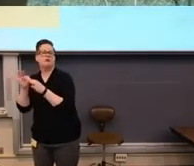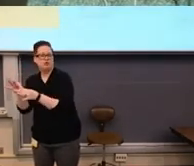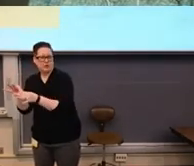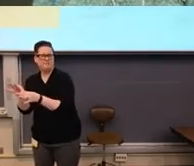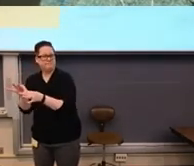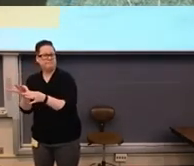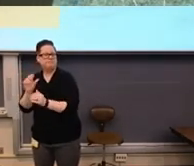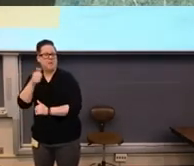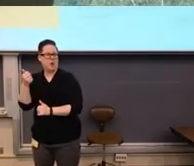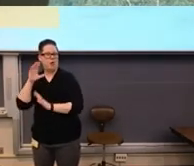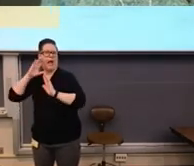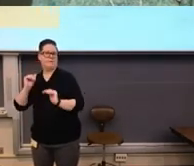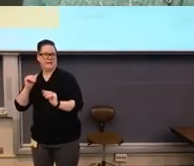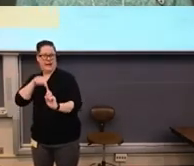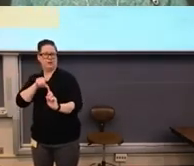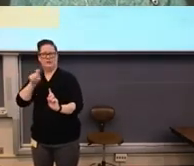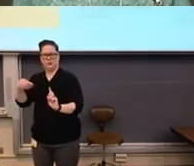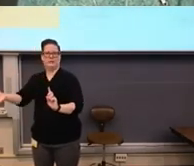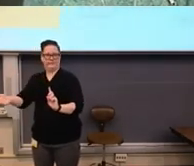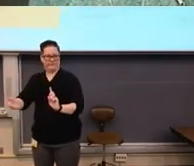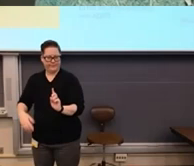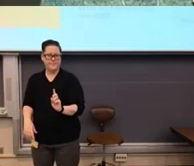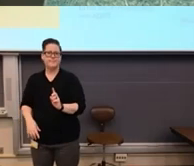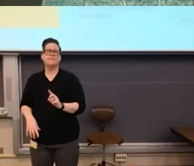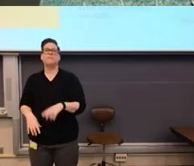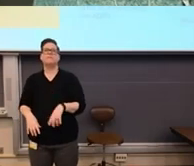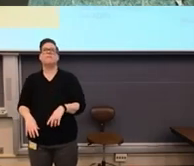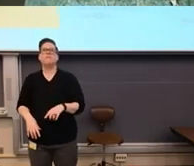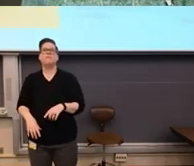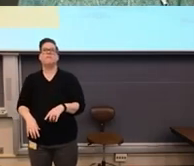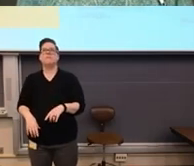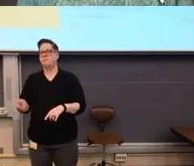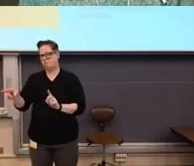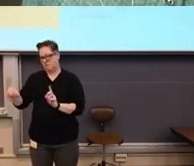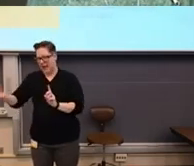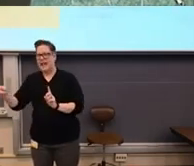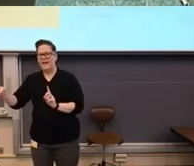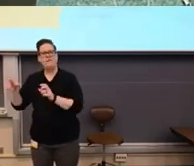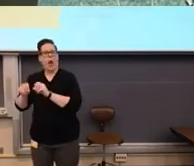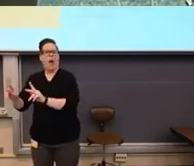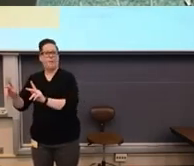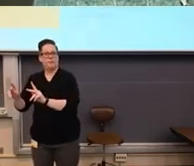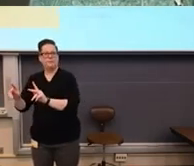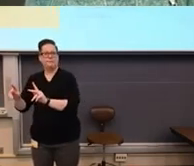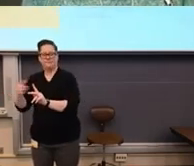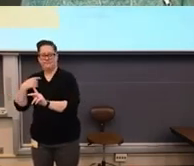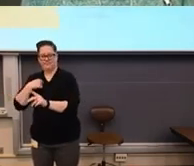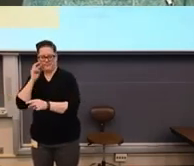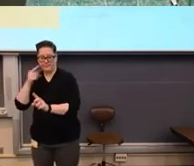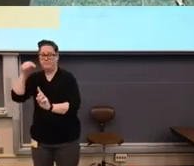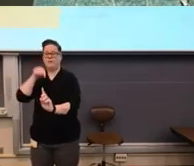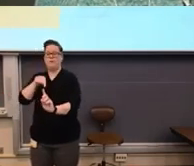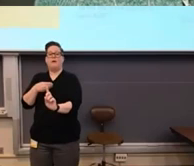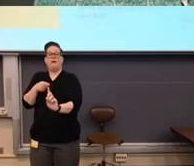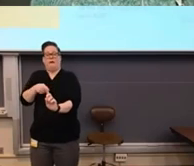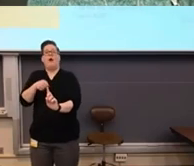That's another expectation we have of caregivers. Providing opportunities for caregivers to connect with other